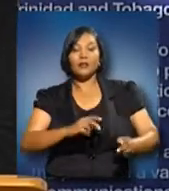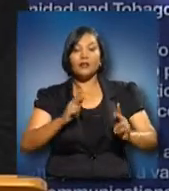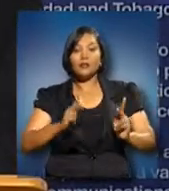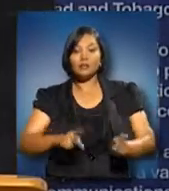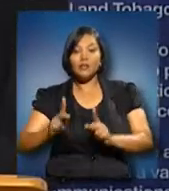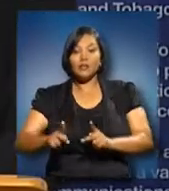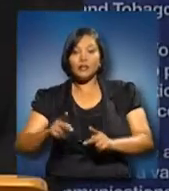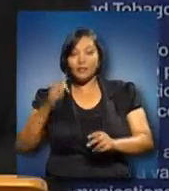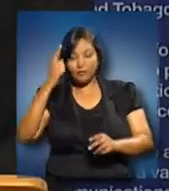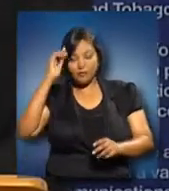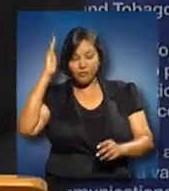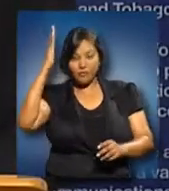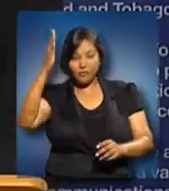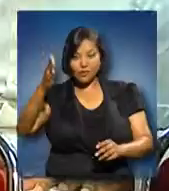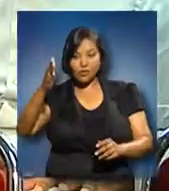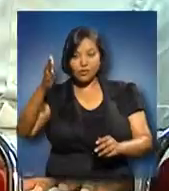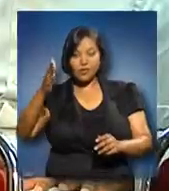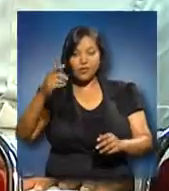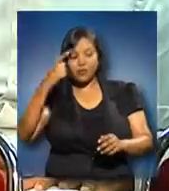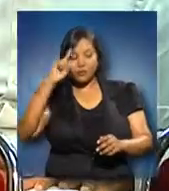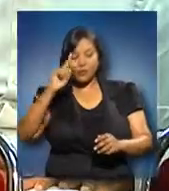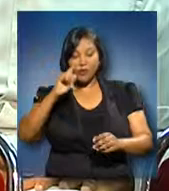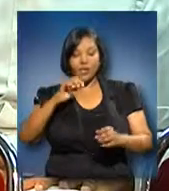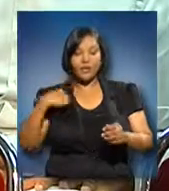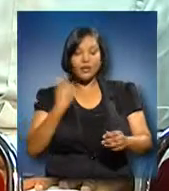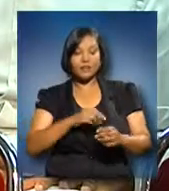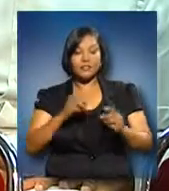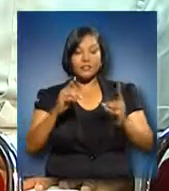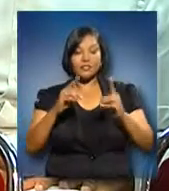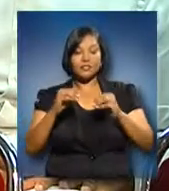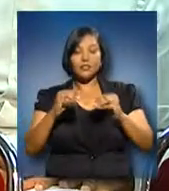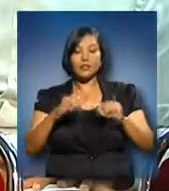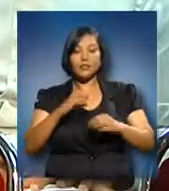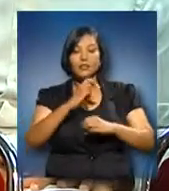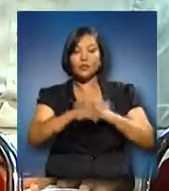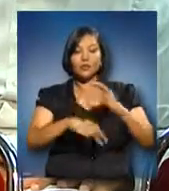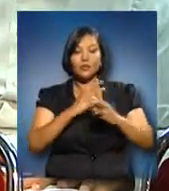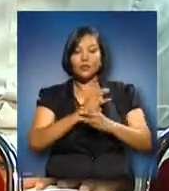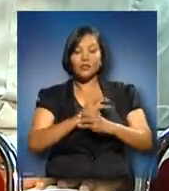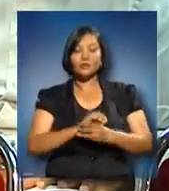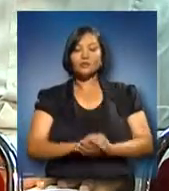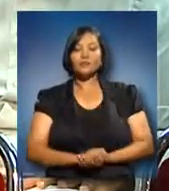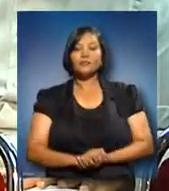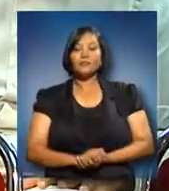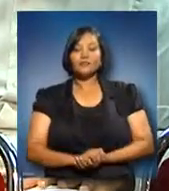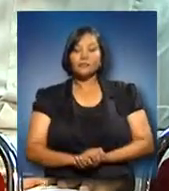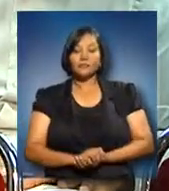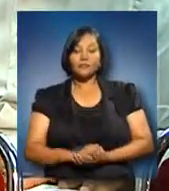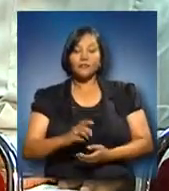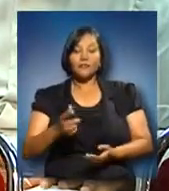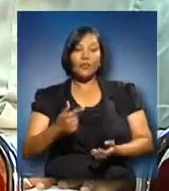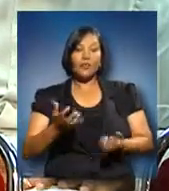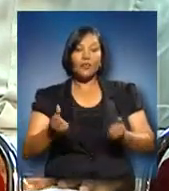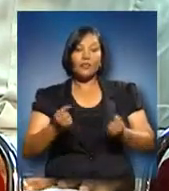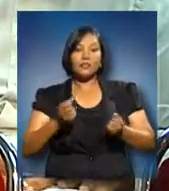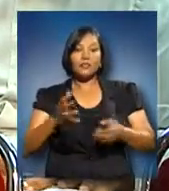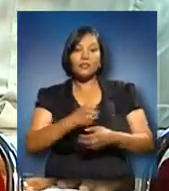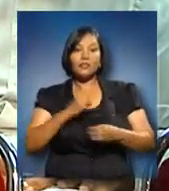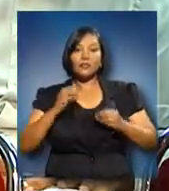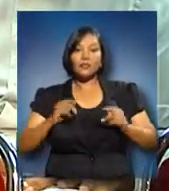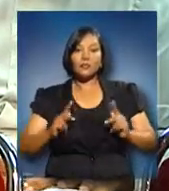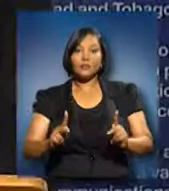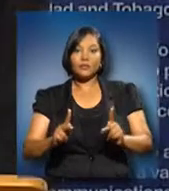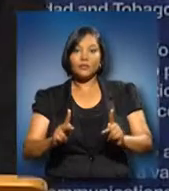towards our participation in the global information age. I want to take this